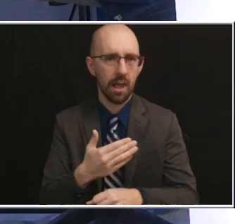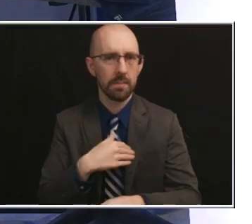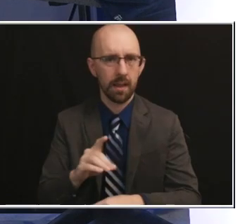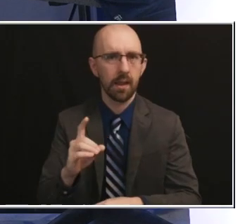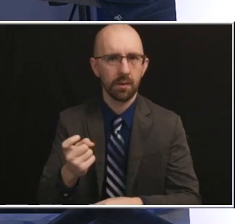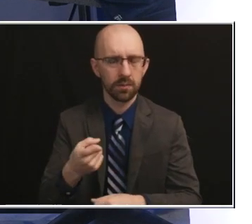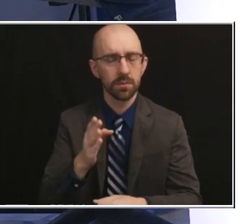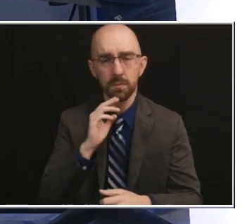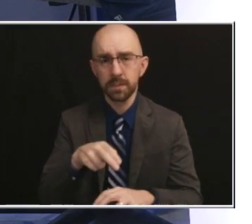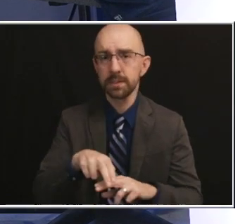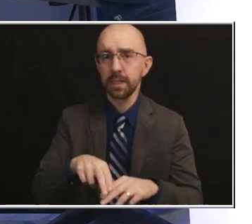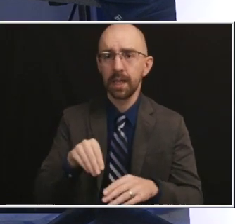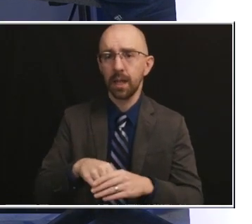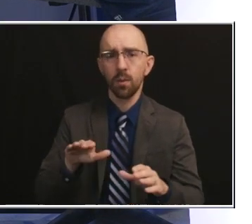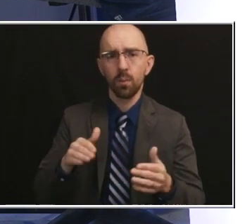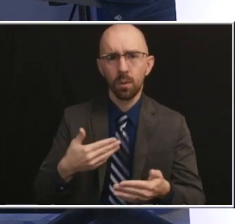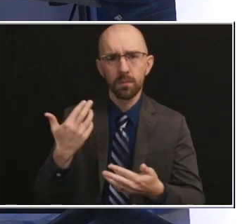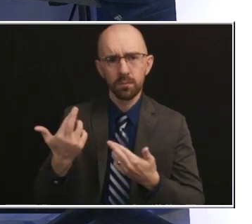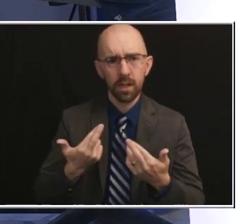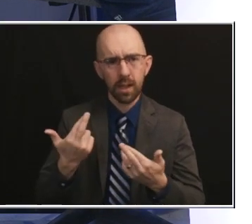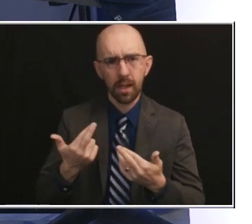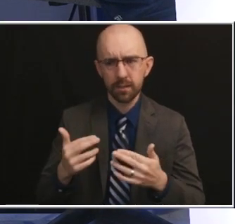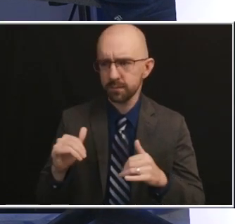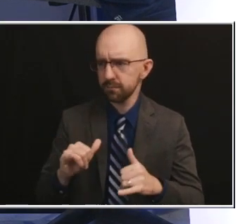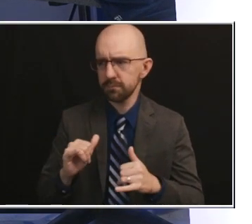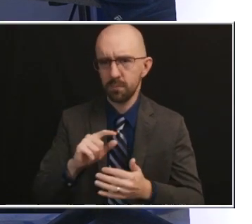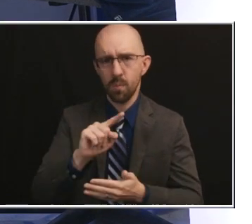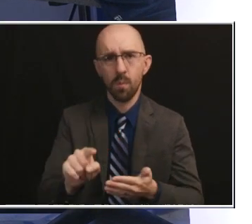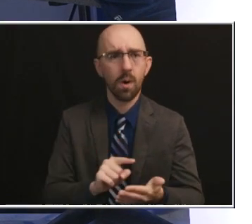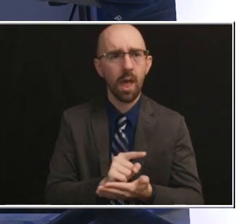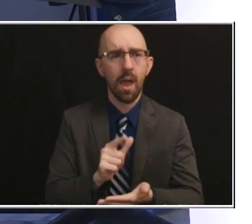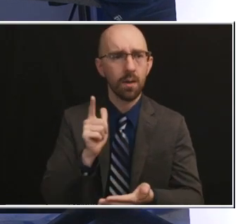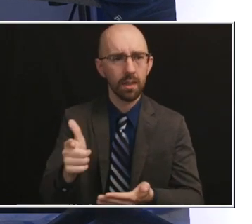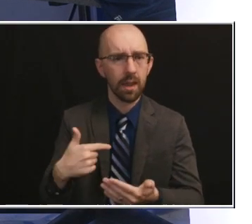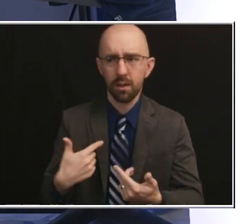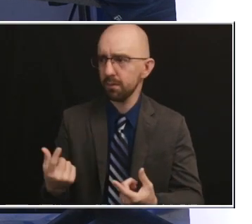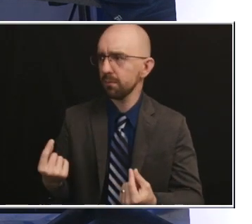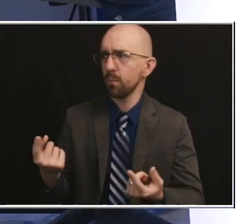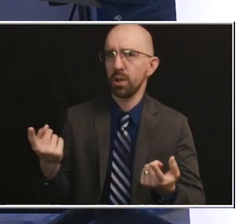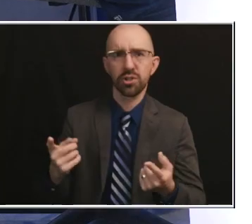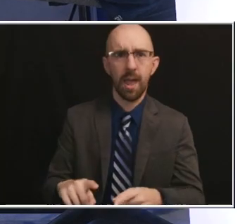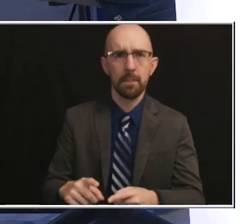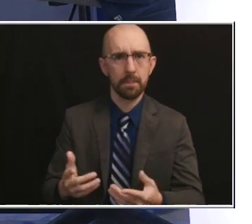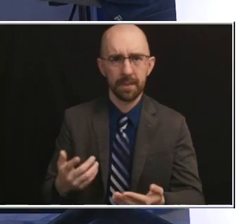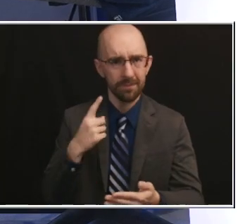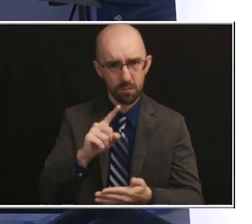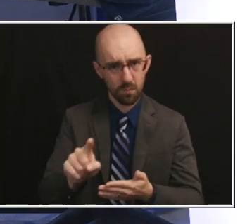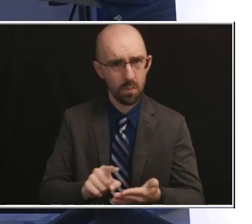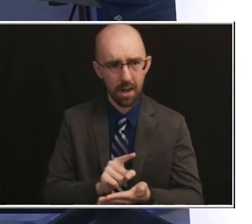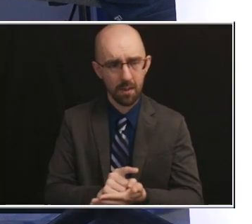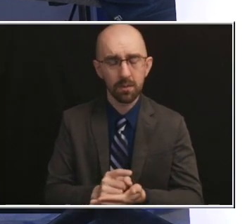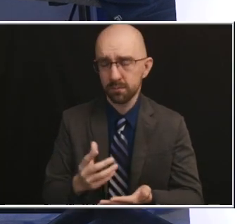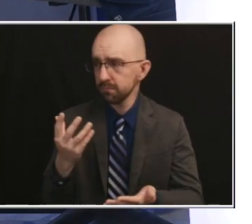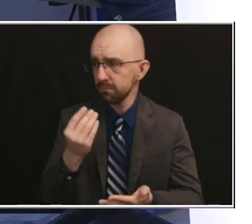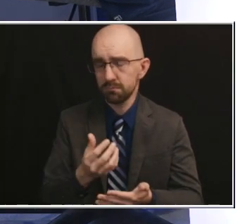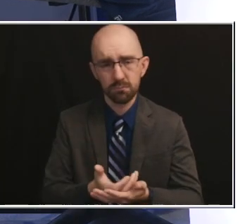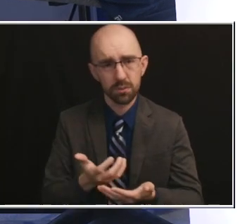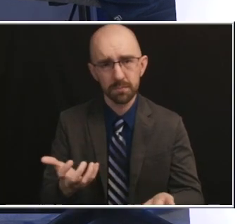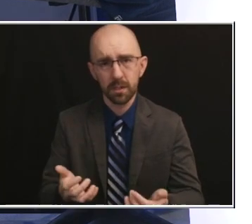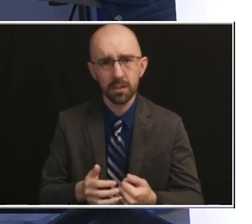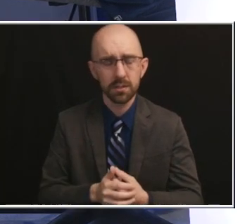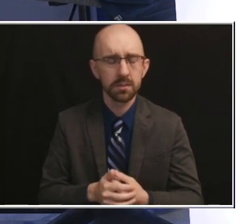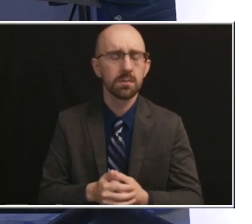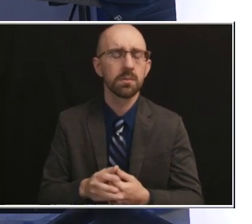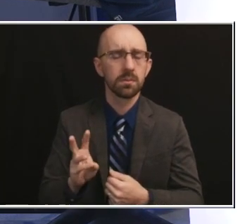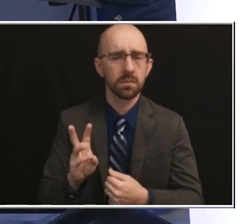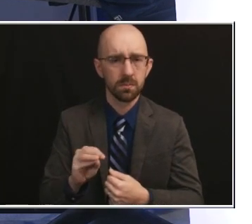in a room and you'd realize an hour had passed and you didn't know what had just happened for that hour? Pretty much. Oh, wow. That